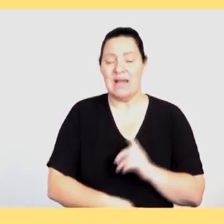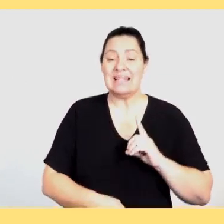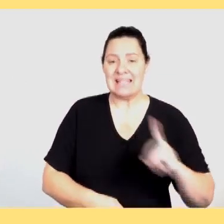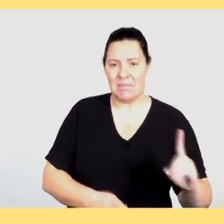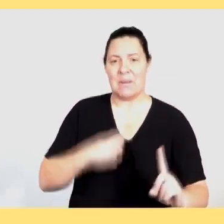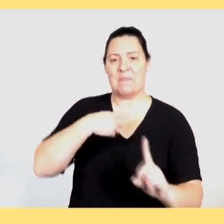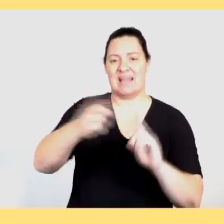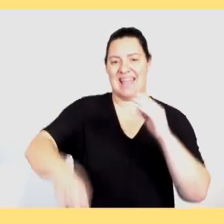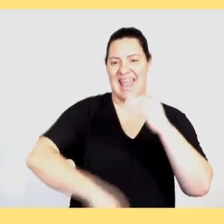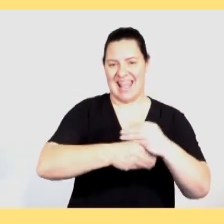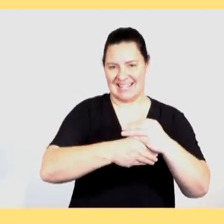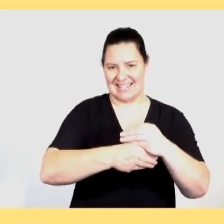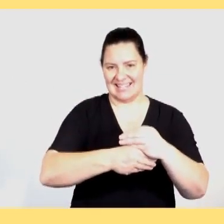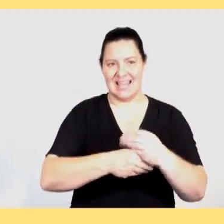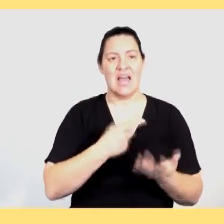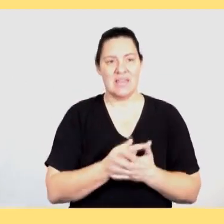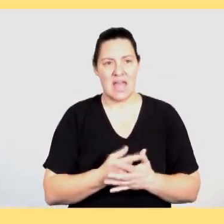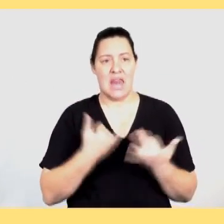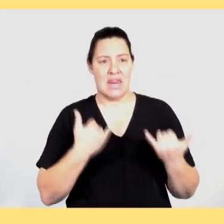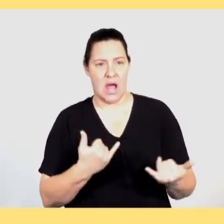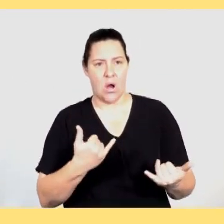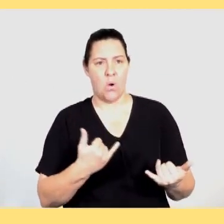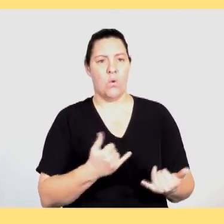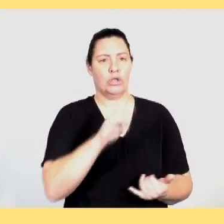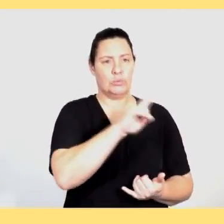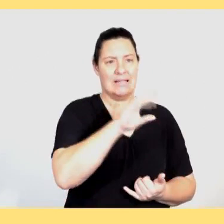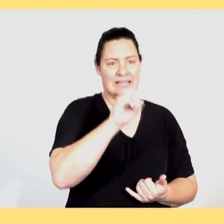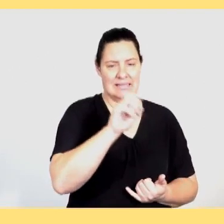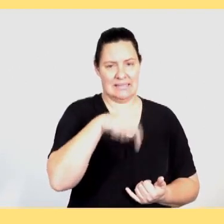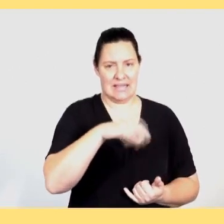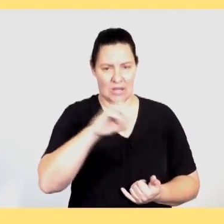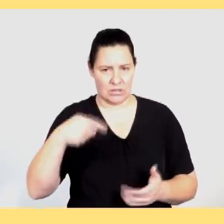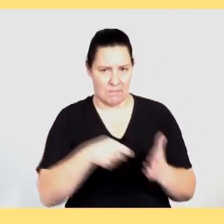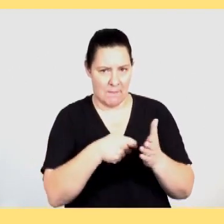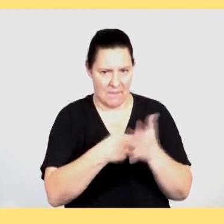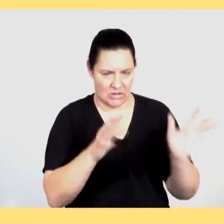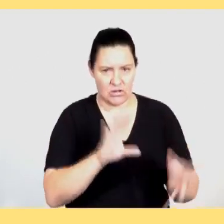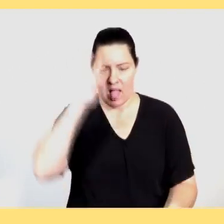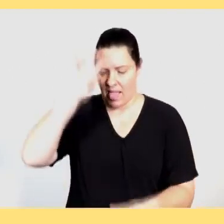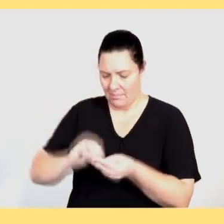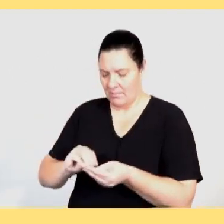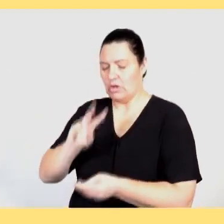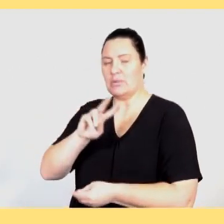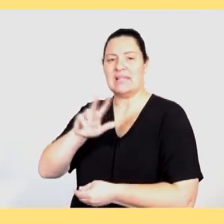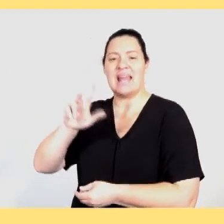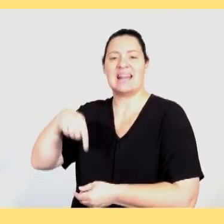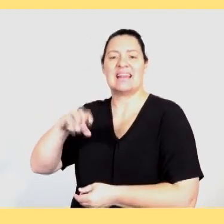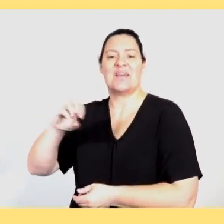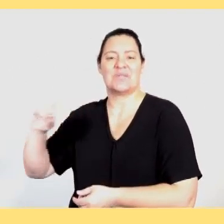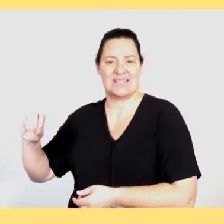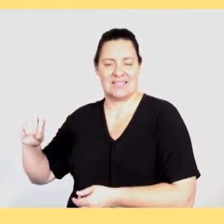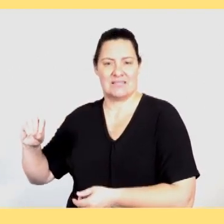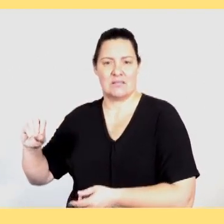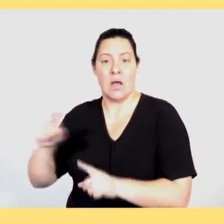the debit side, it's a plus. Therefore, they were owing us now 28,000. But